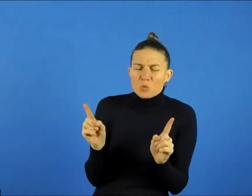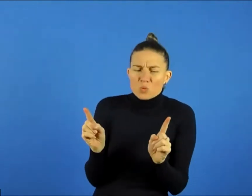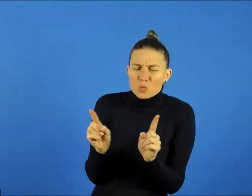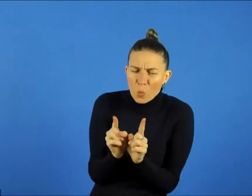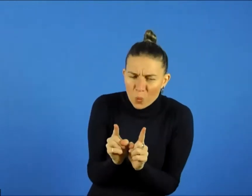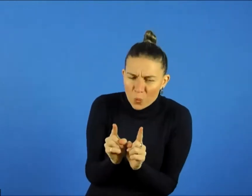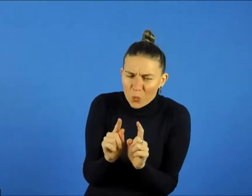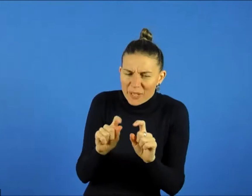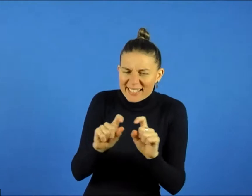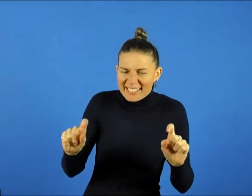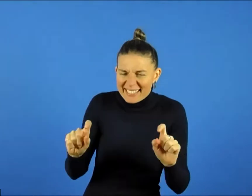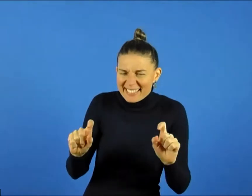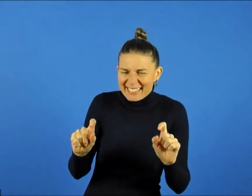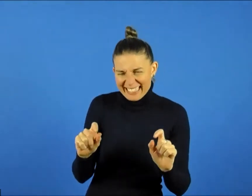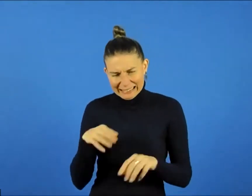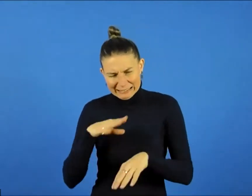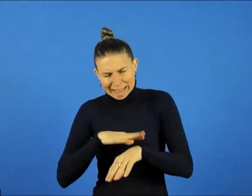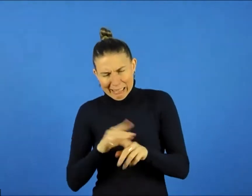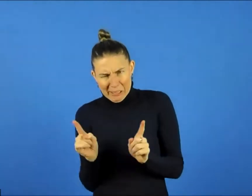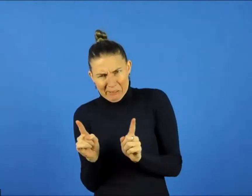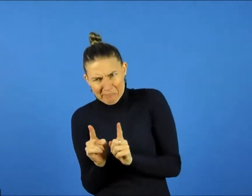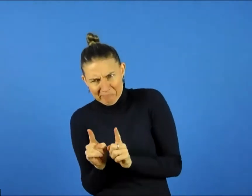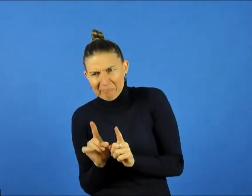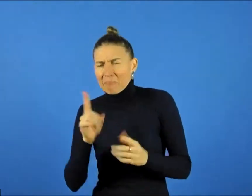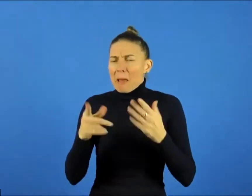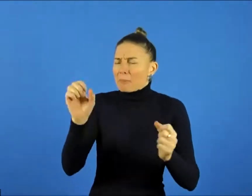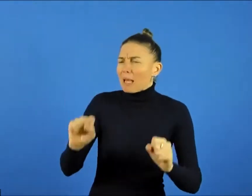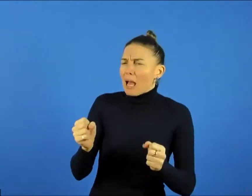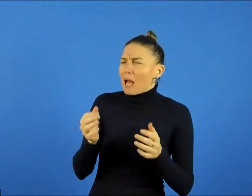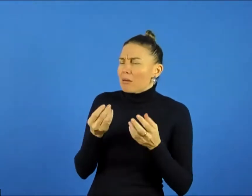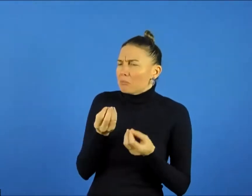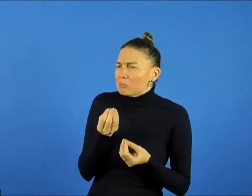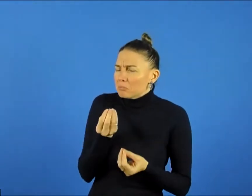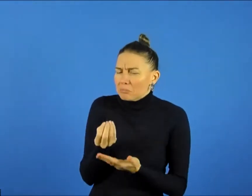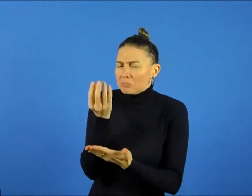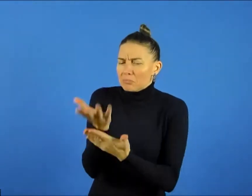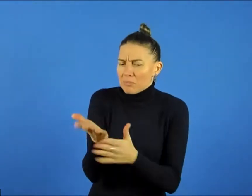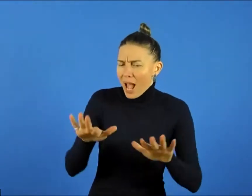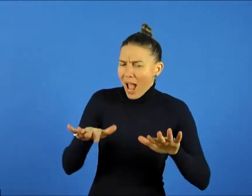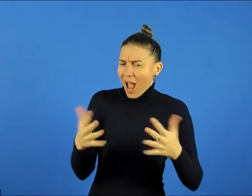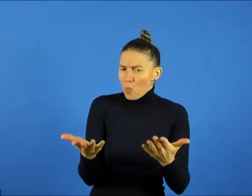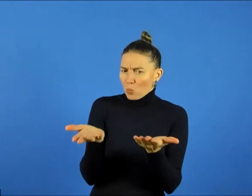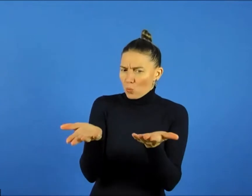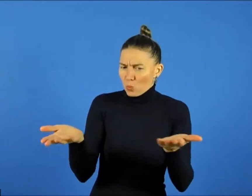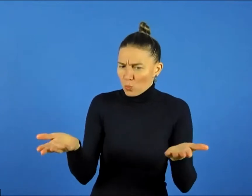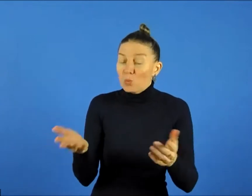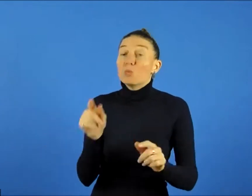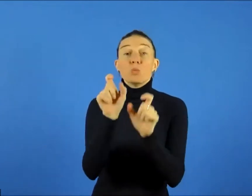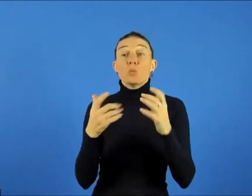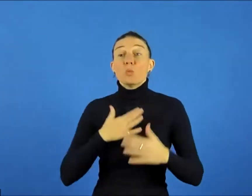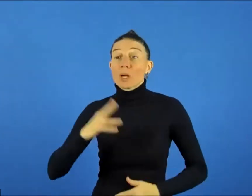have 5 to 10 minutes left, then it would be great. So anyone who would like to start first?